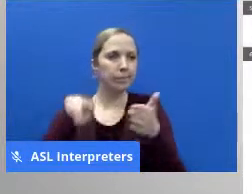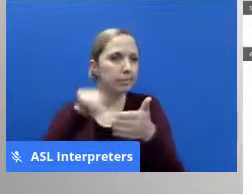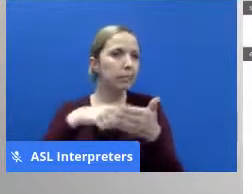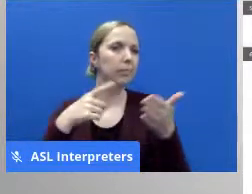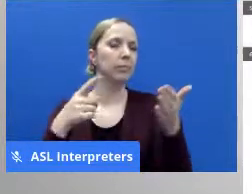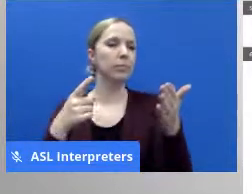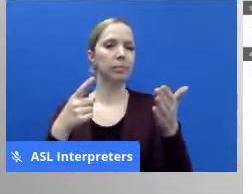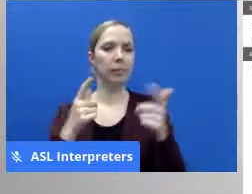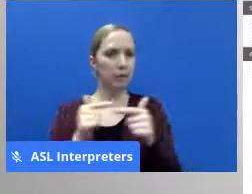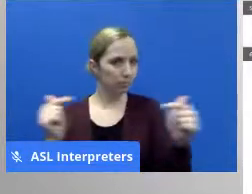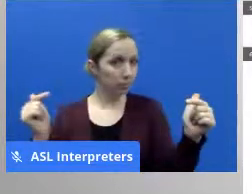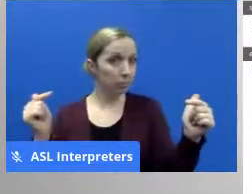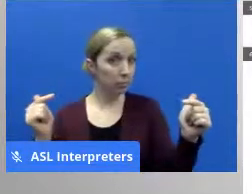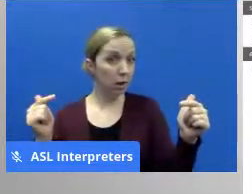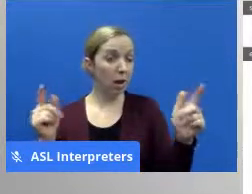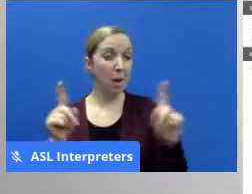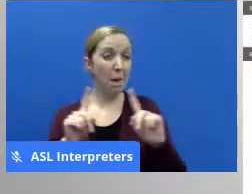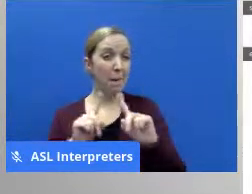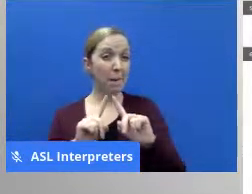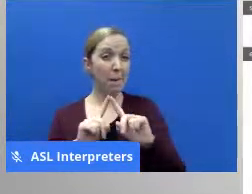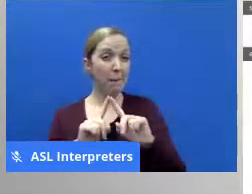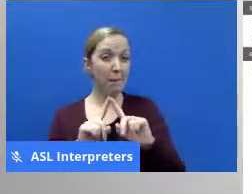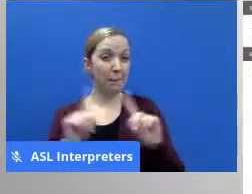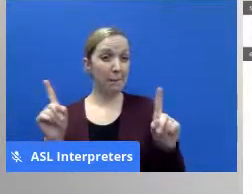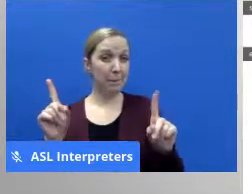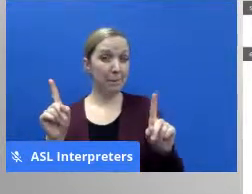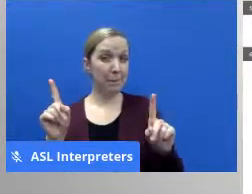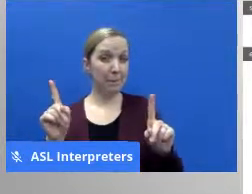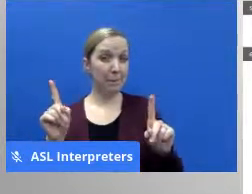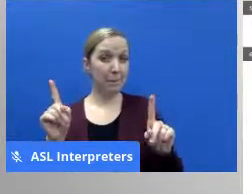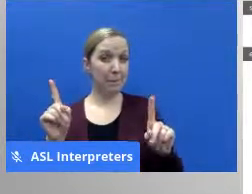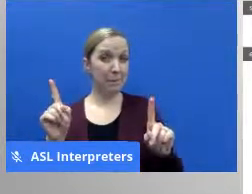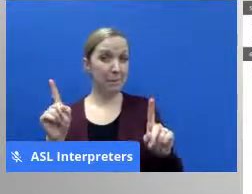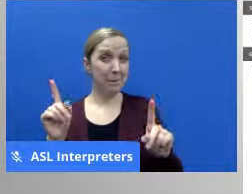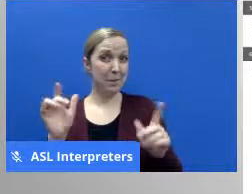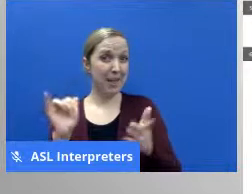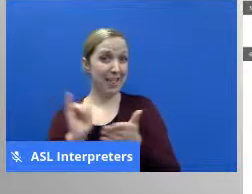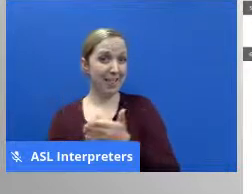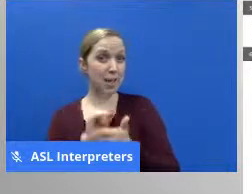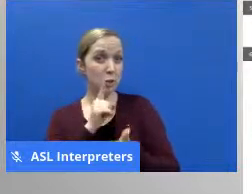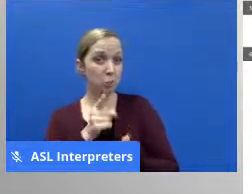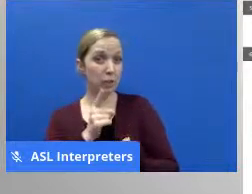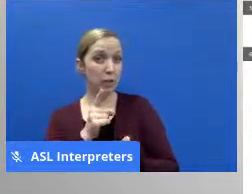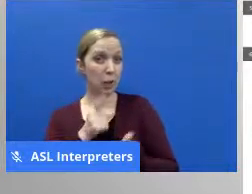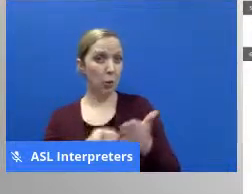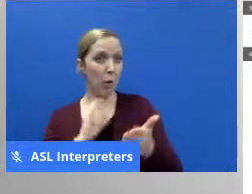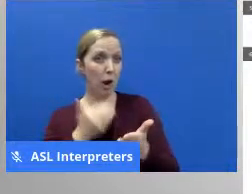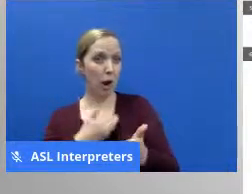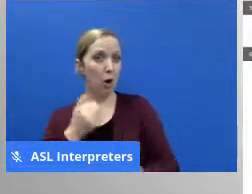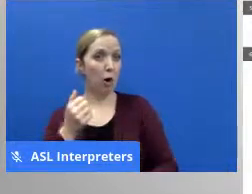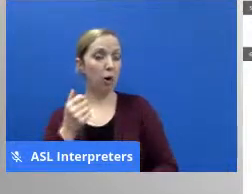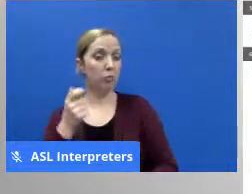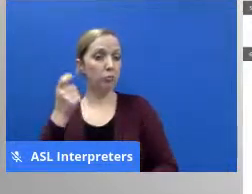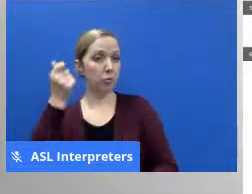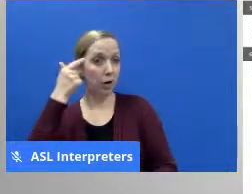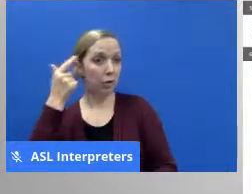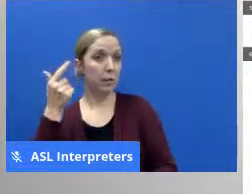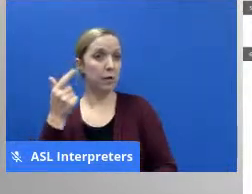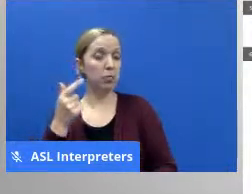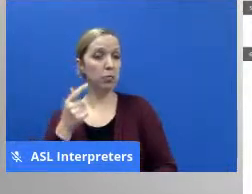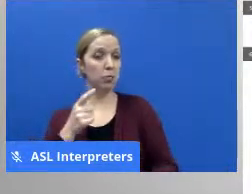that's part of, I guess, what our government relations committee is all about,